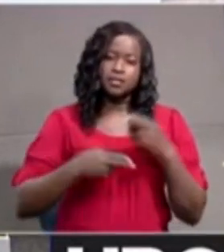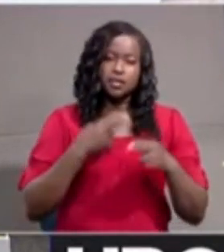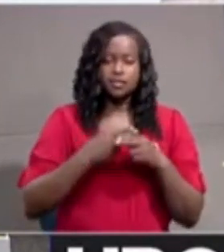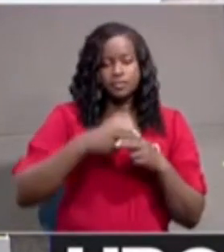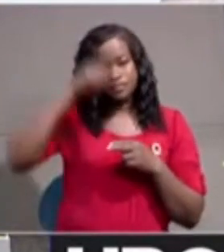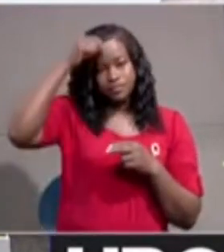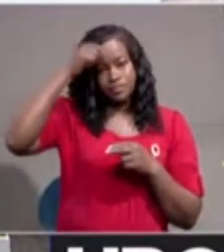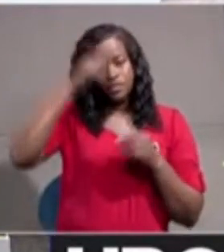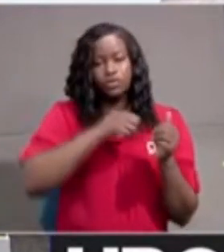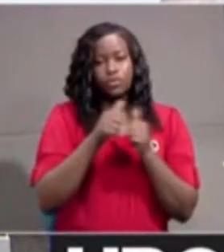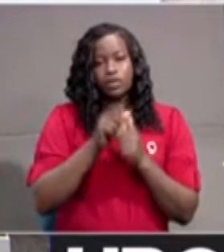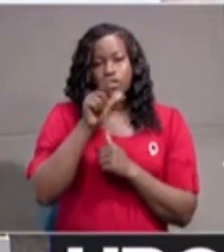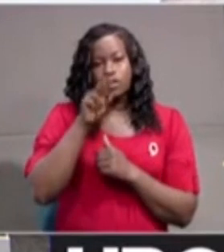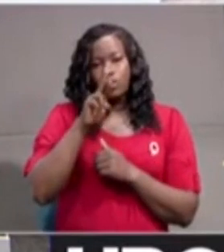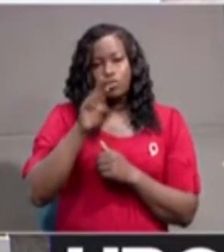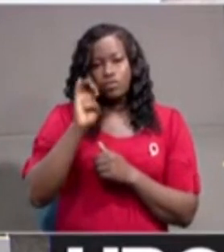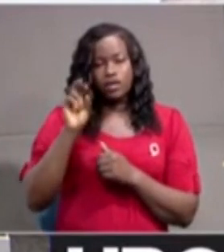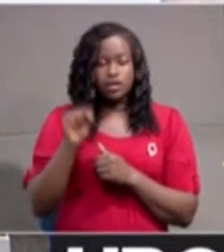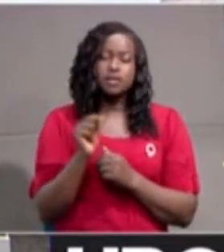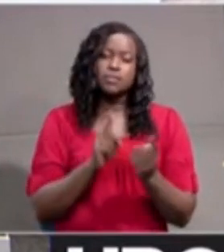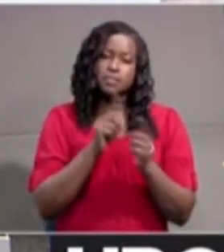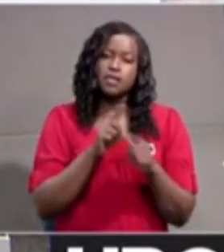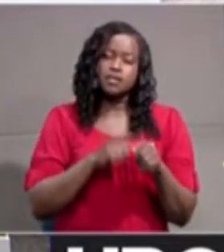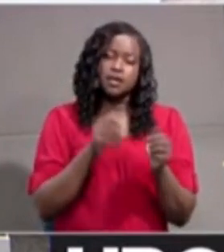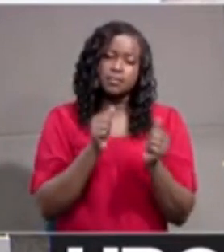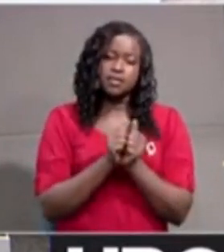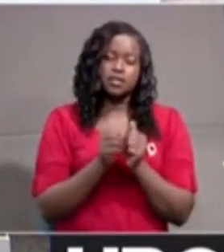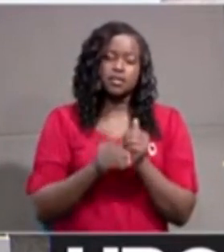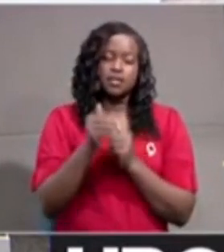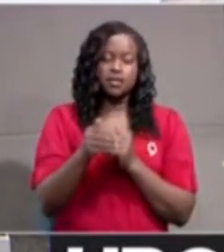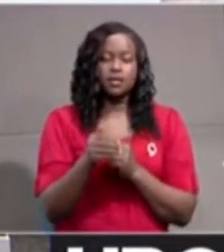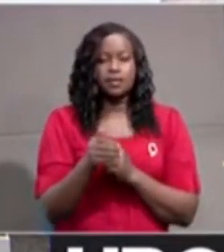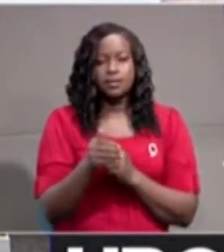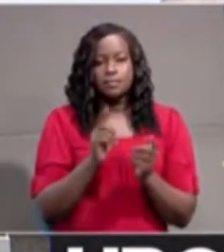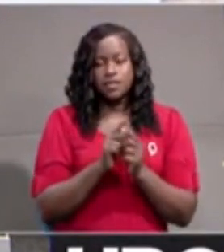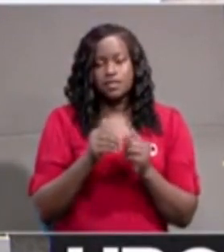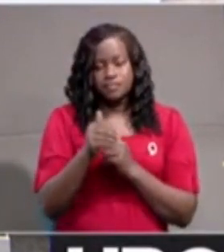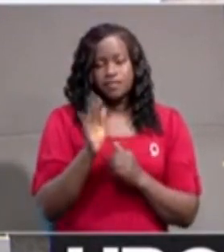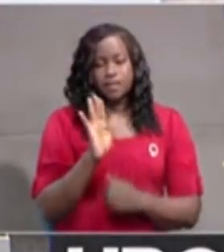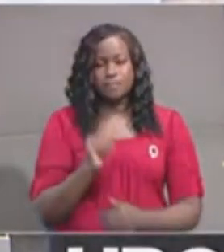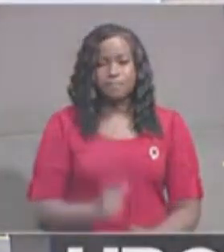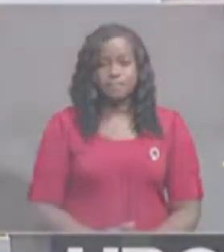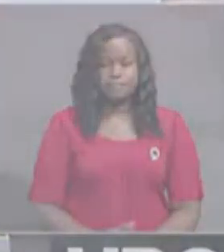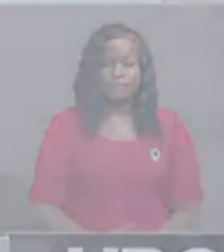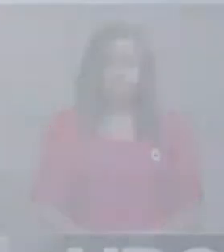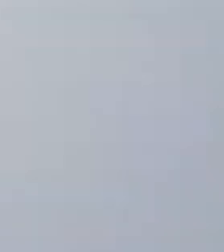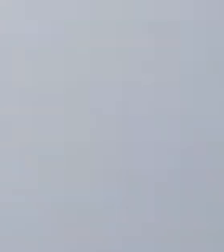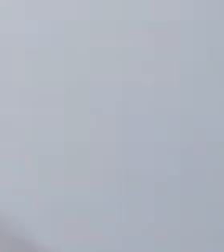Lorene Masika-Kazimoto. Do join us at 10 with Elizabeth Nakakoni on sign language interpretation. We'll see you then.